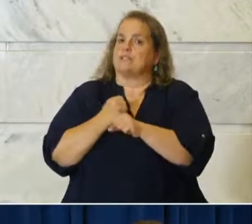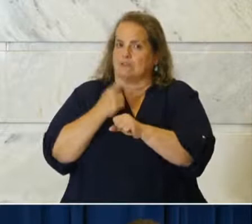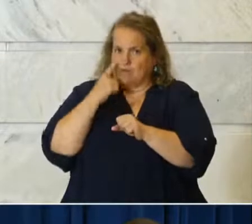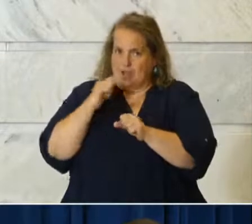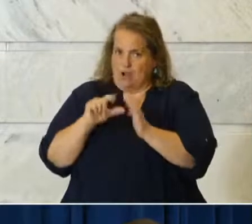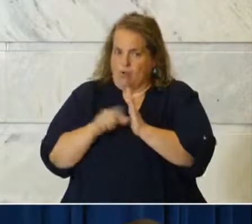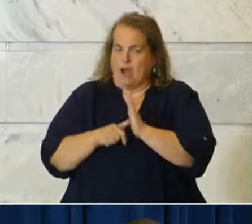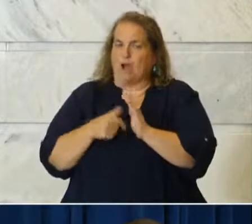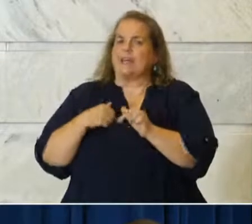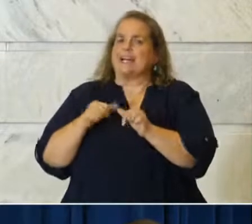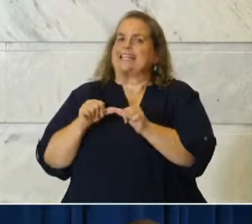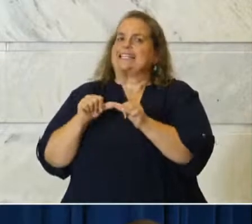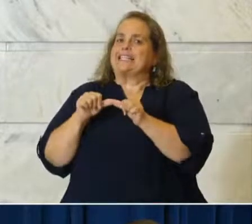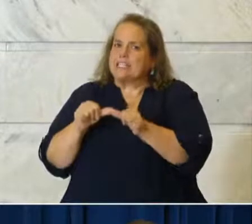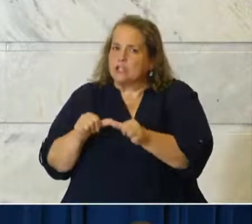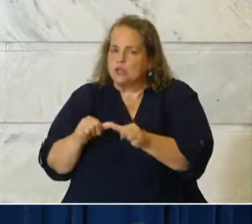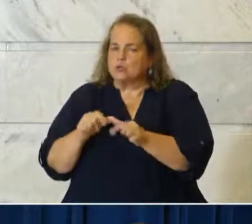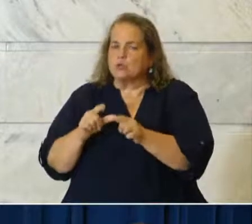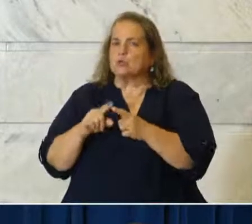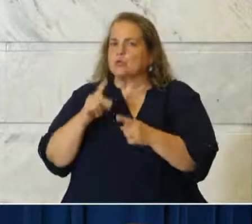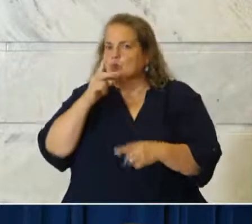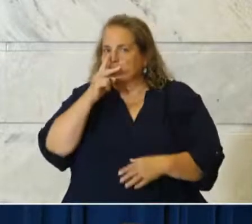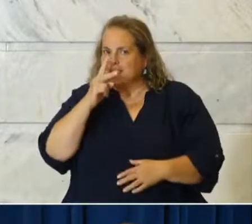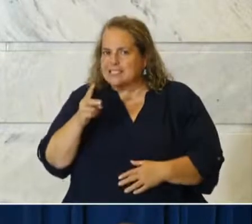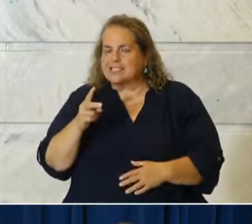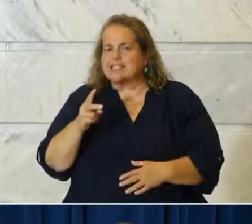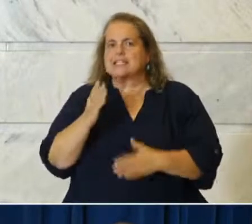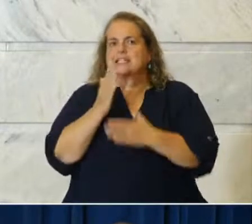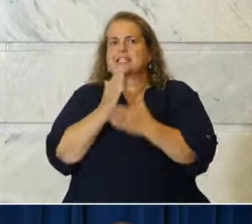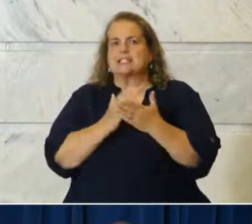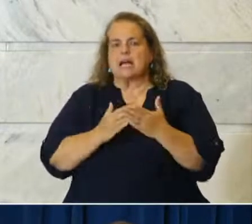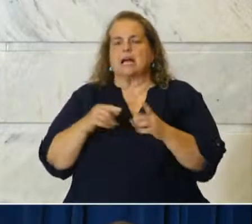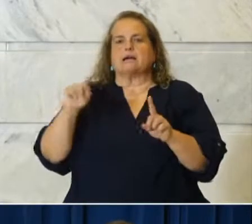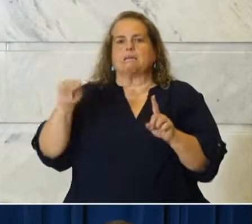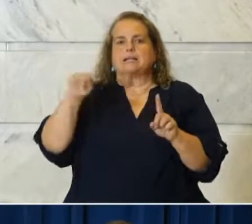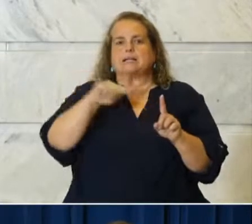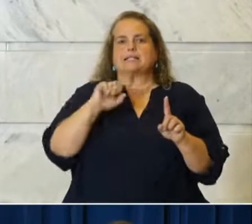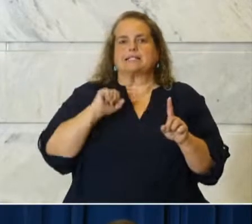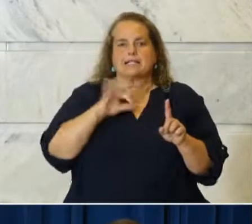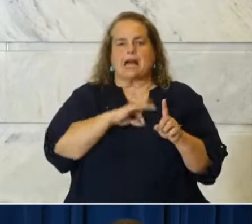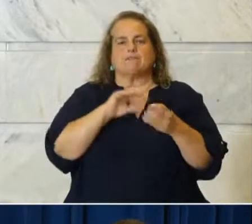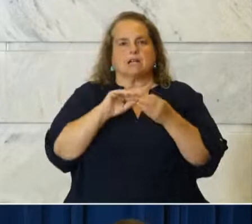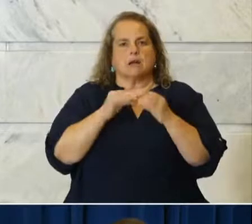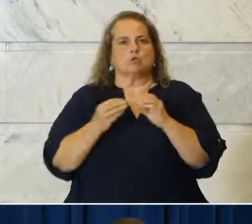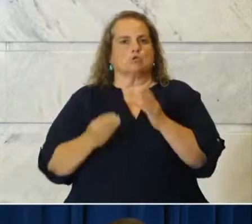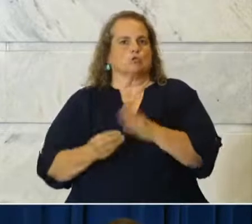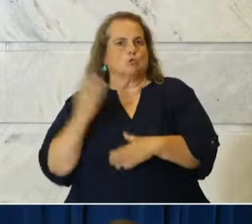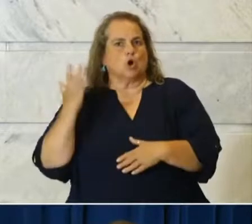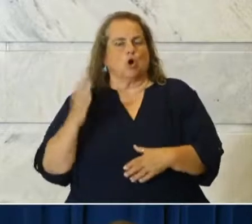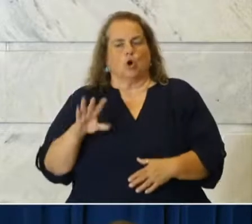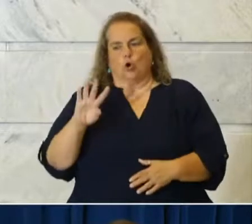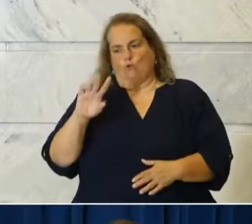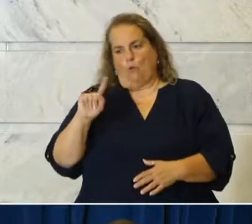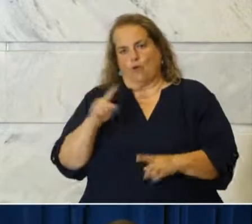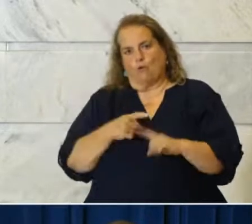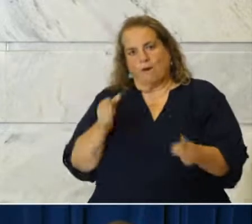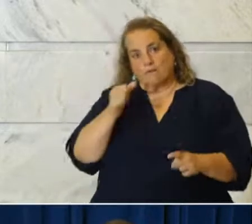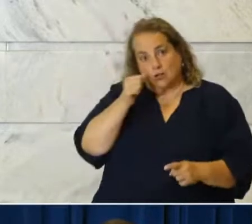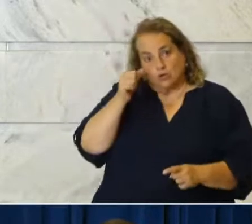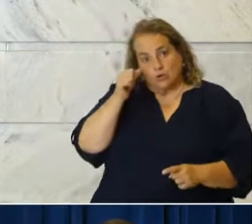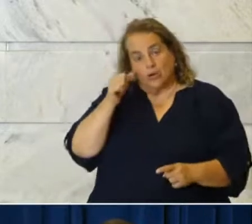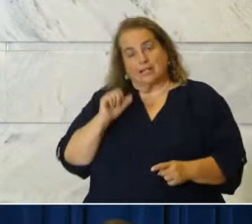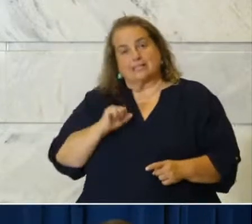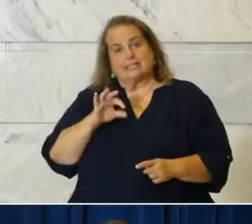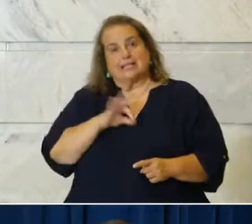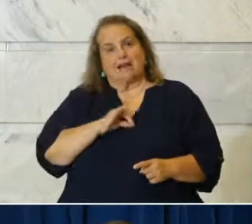we continue to see residents and staff numbers grow. Residents up 41 from yesterday, staff